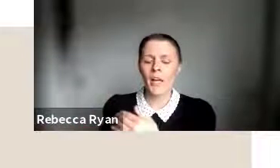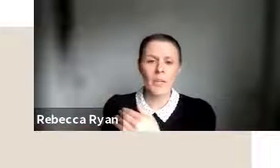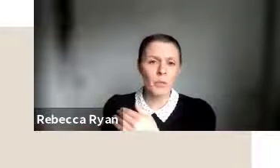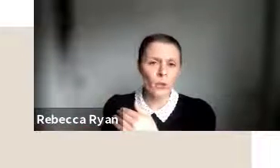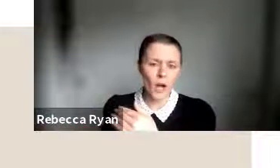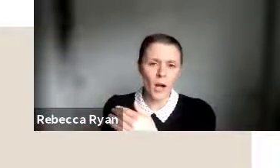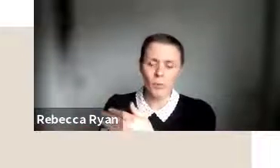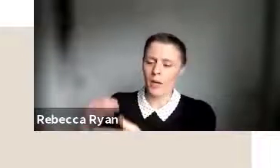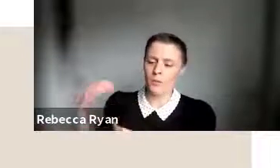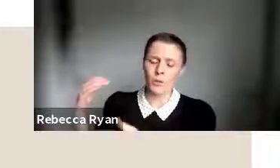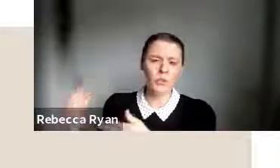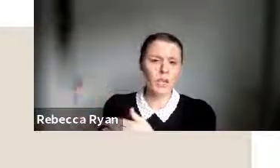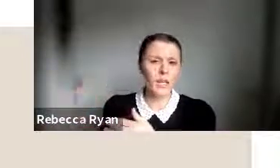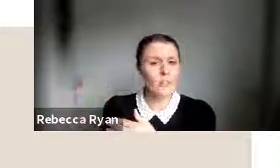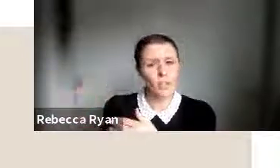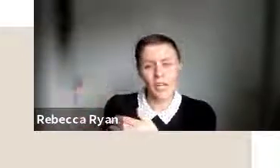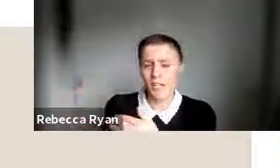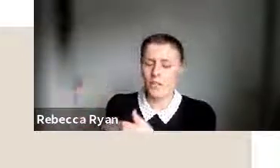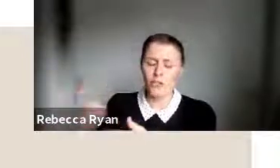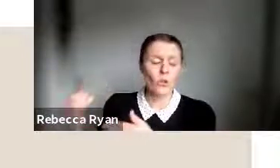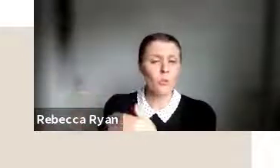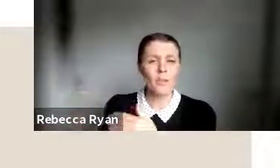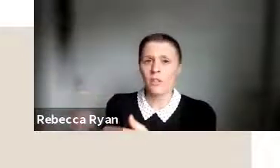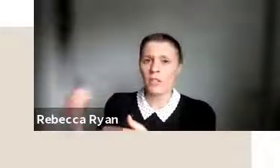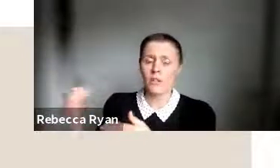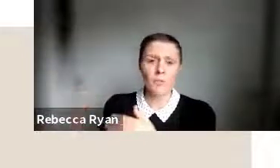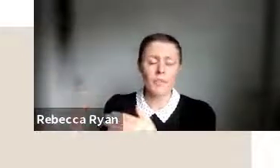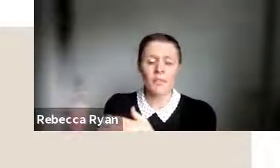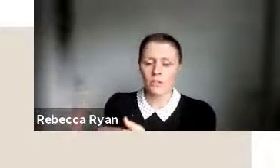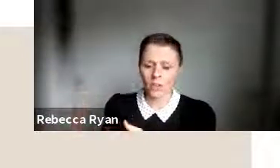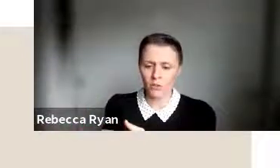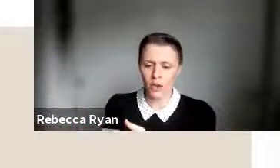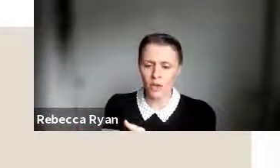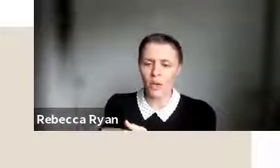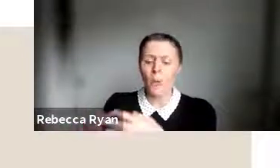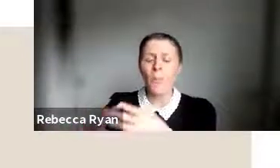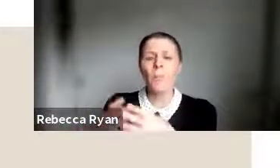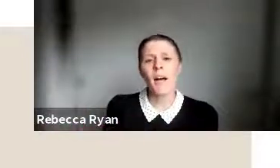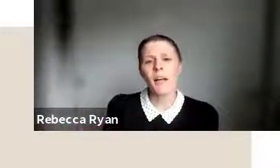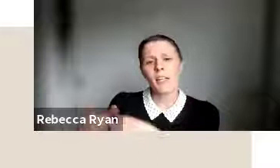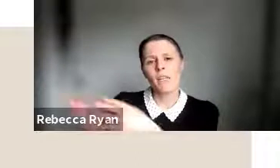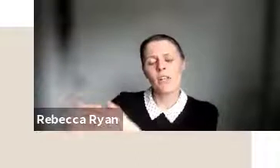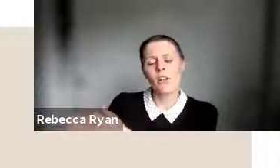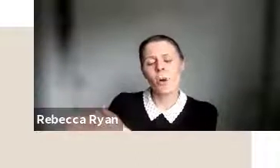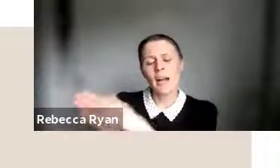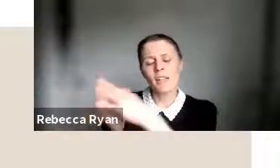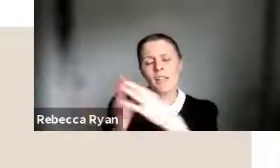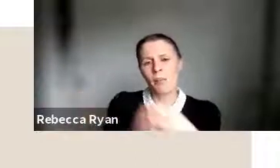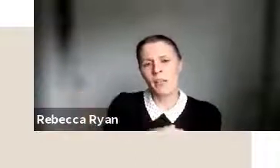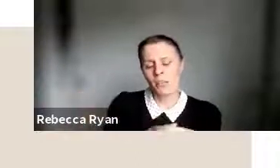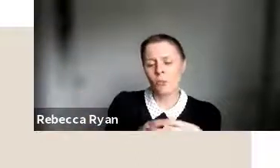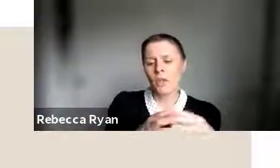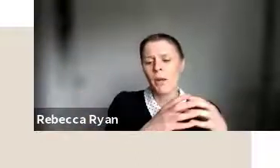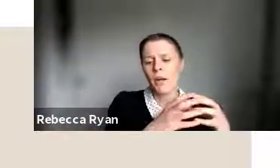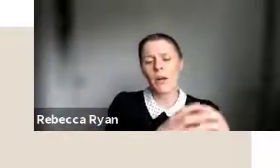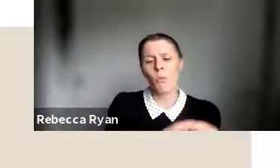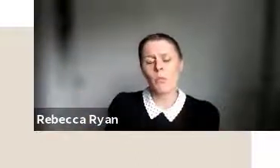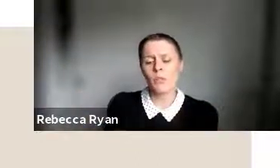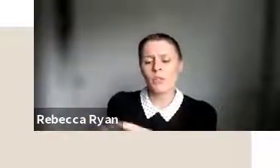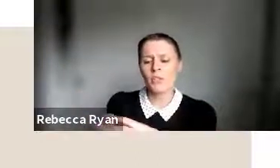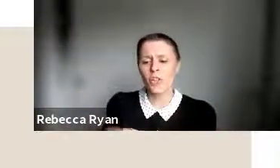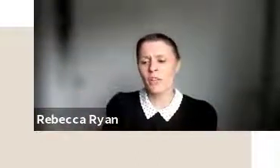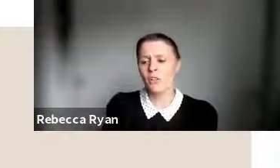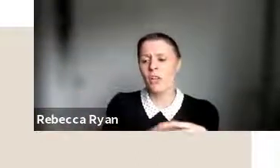look at immunocompromised, we looked at underlying conditions, obesity, diabetes, etc. But if we go back to the basics and we compare